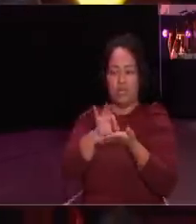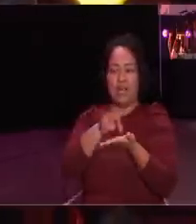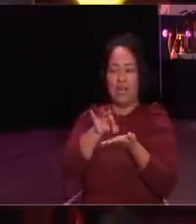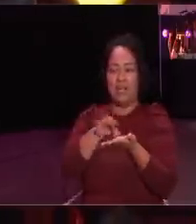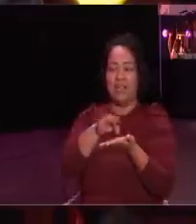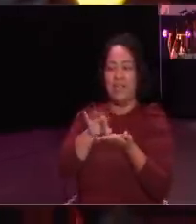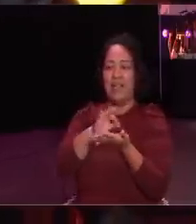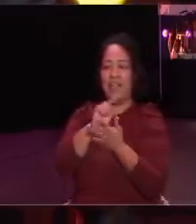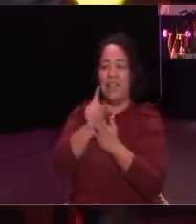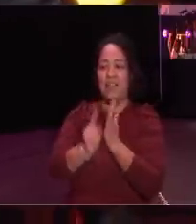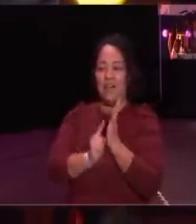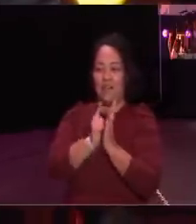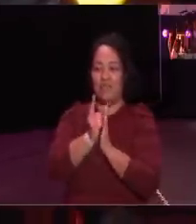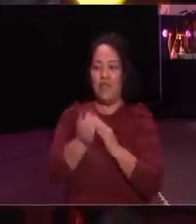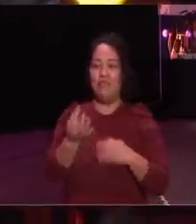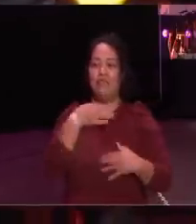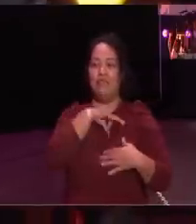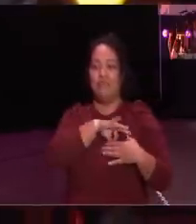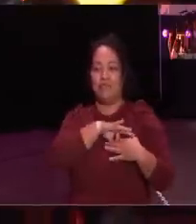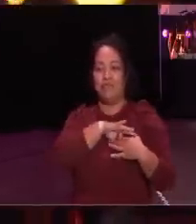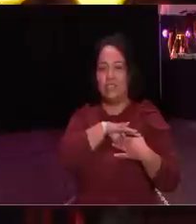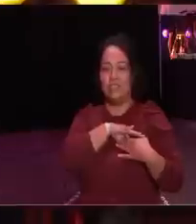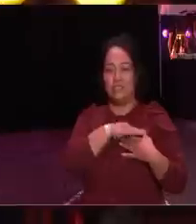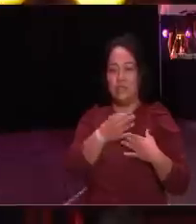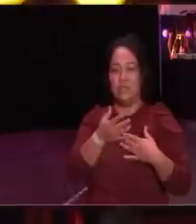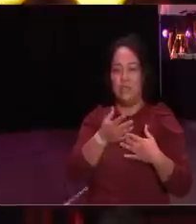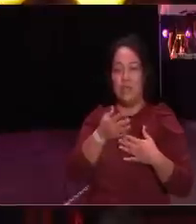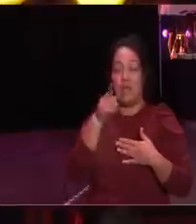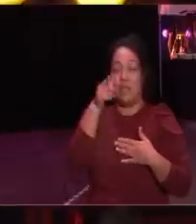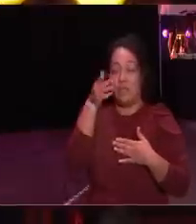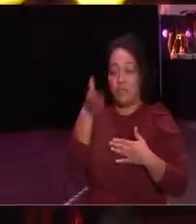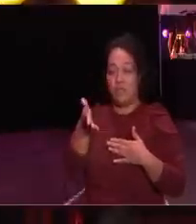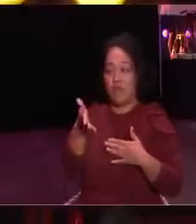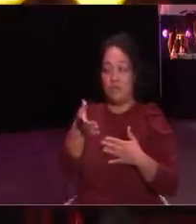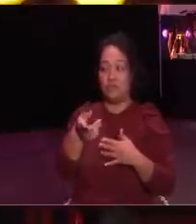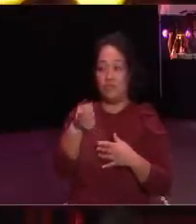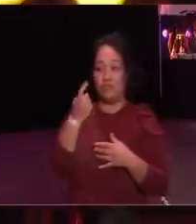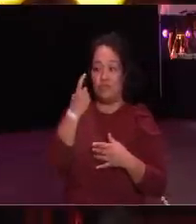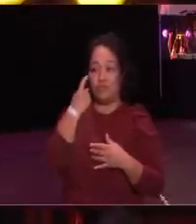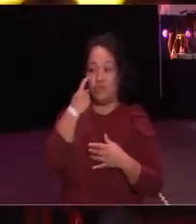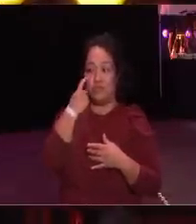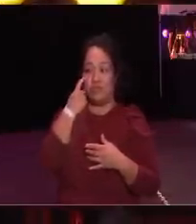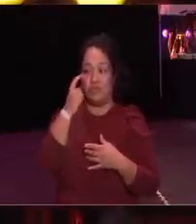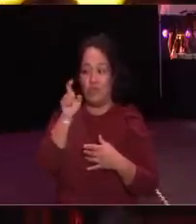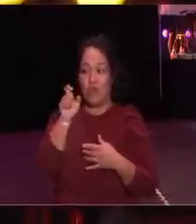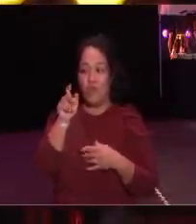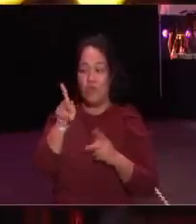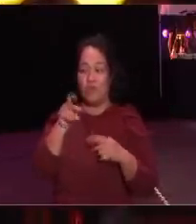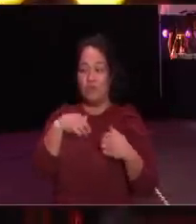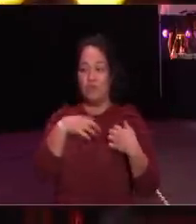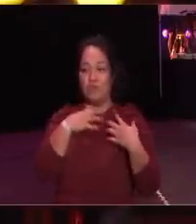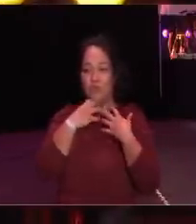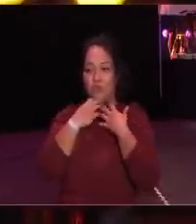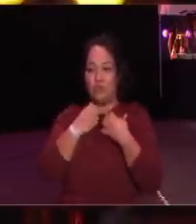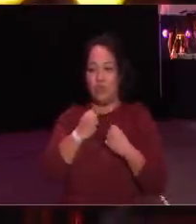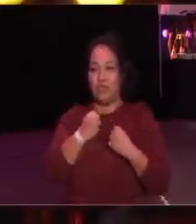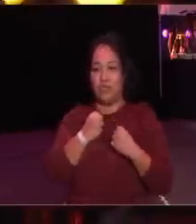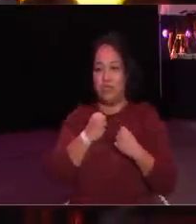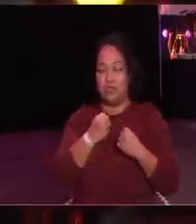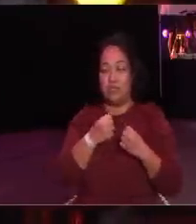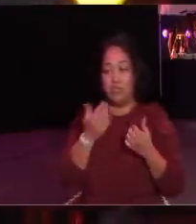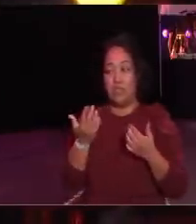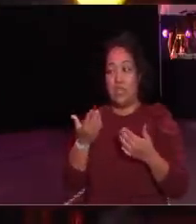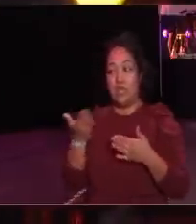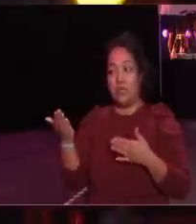el tesoro de esa persona. And there you will find this person's treasure. Algunas se apasionan con los deportes. Some are passionate about